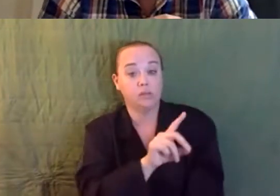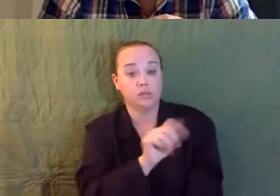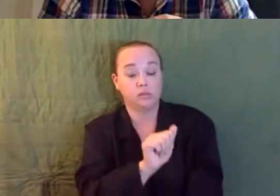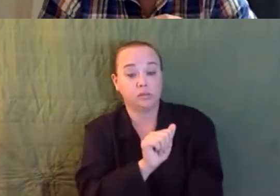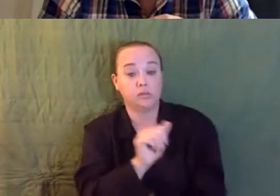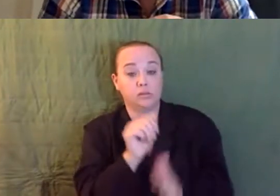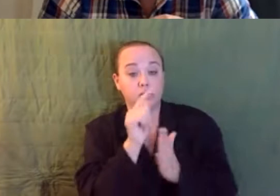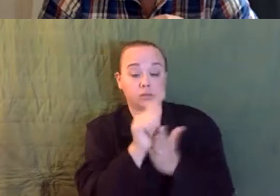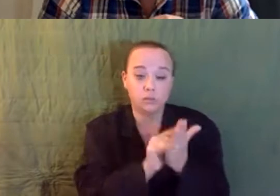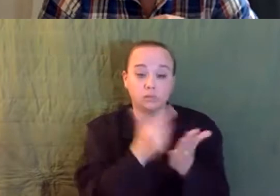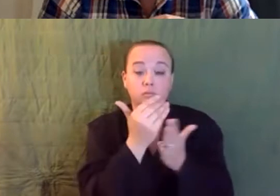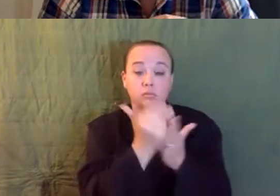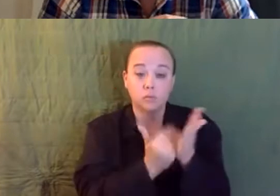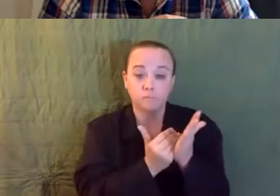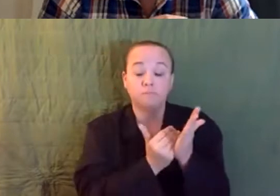and standards.